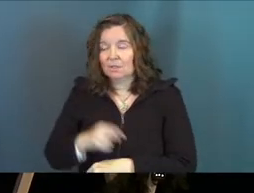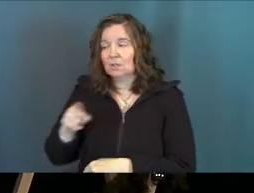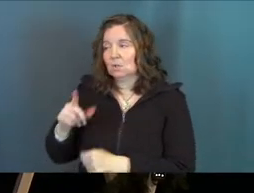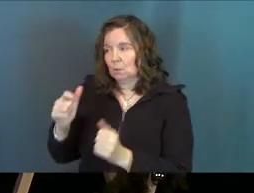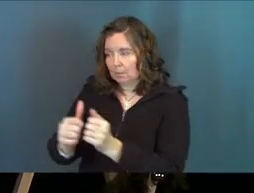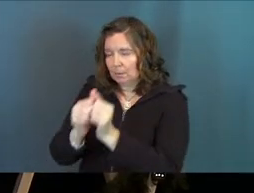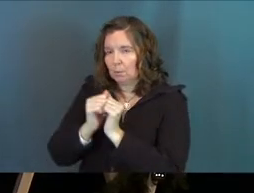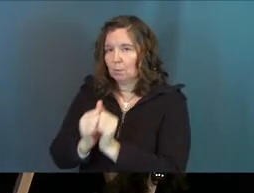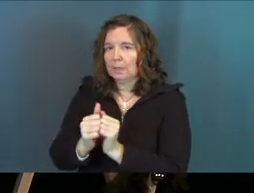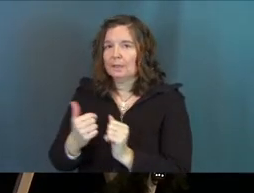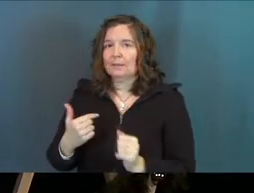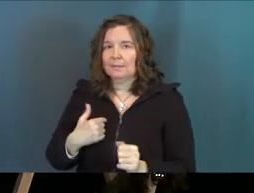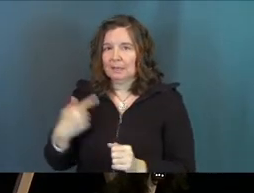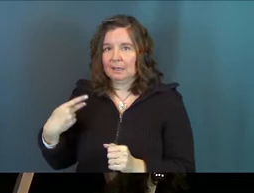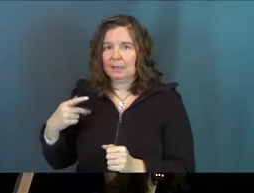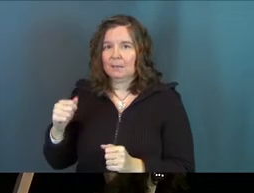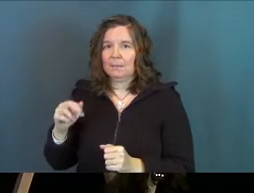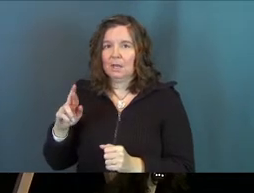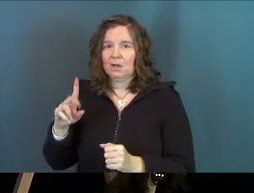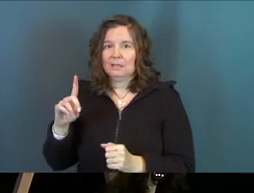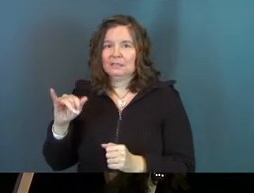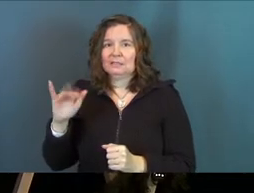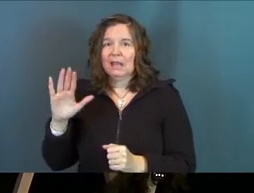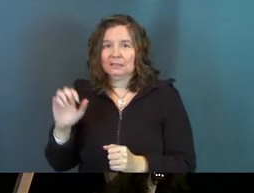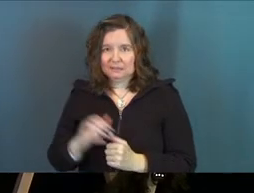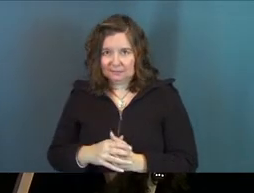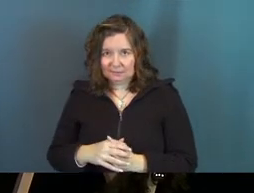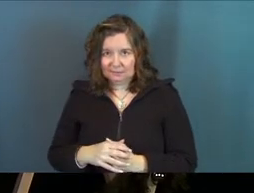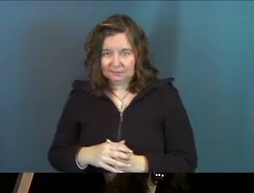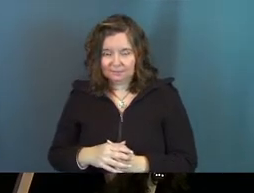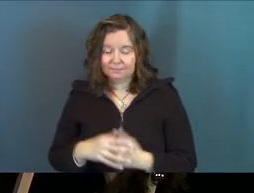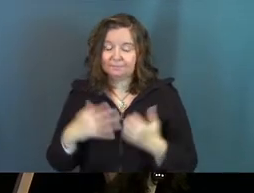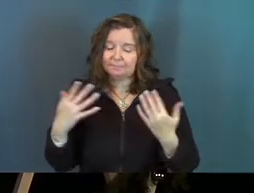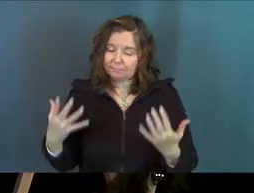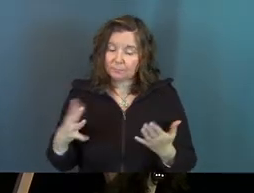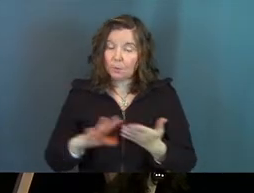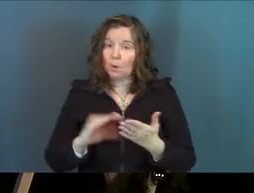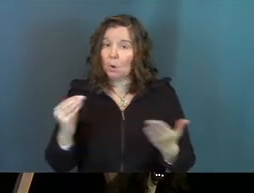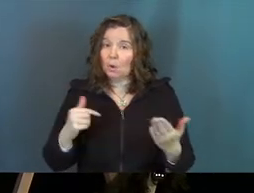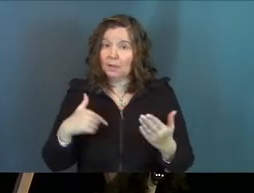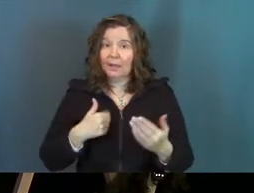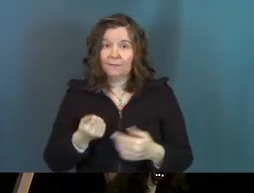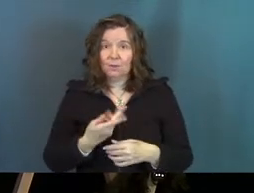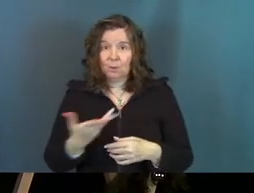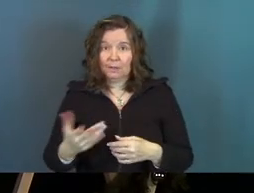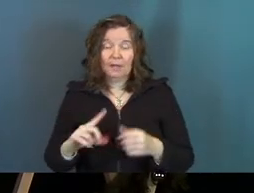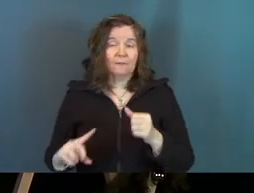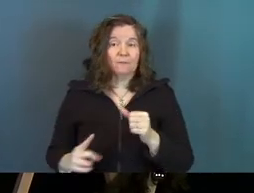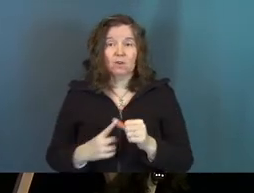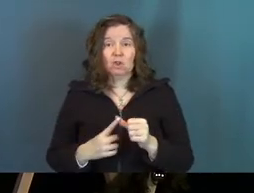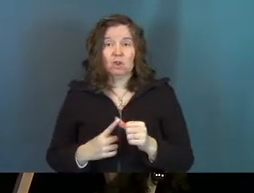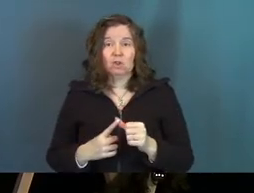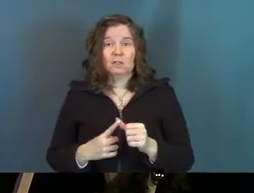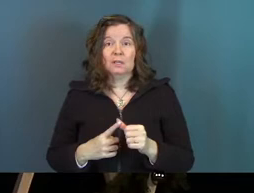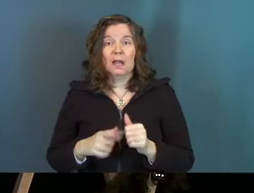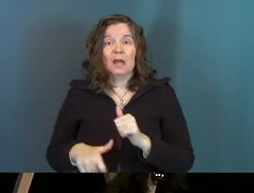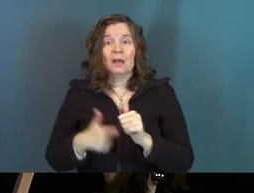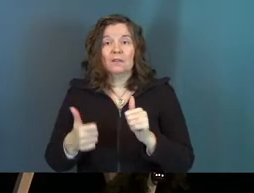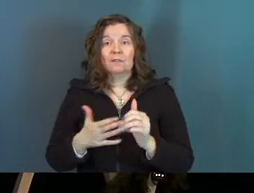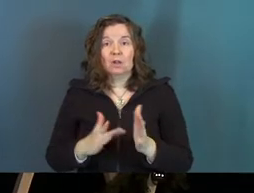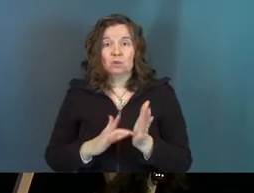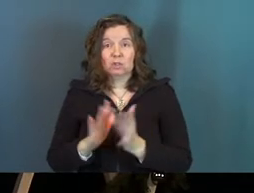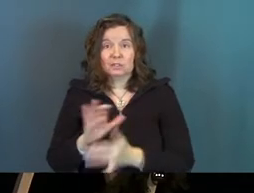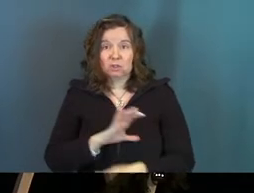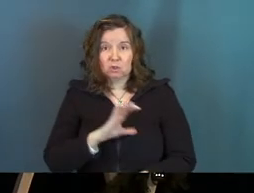you will be with me in paradise. So what we learn from this is a few things. First and foremost is that as followers of